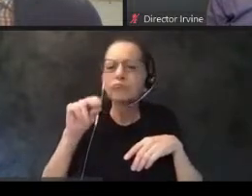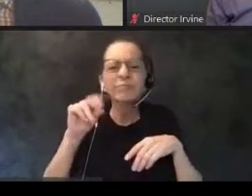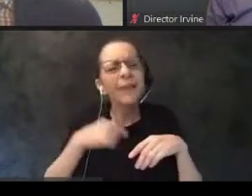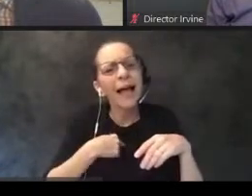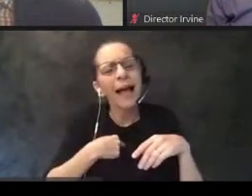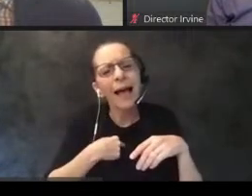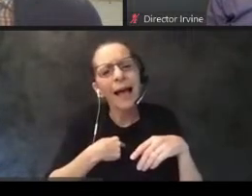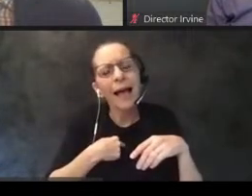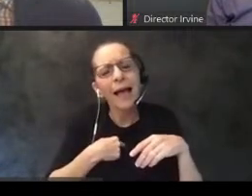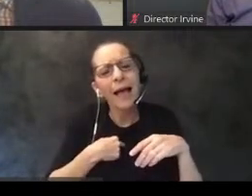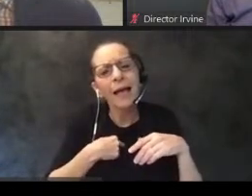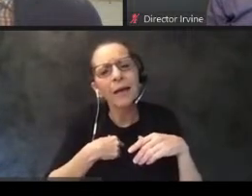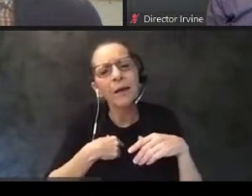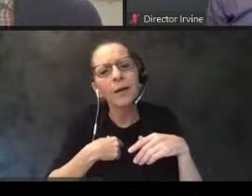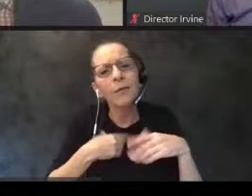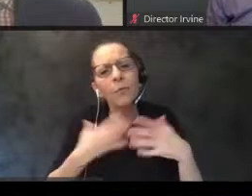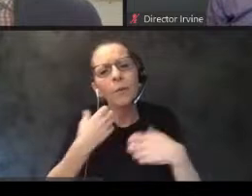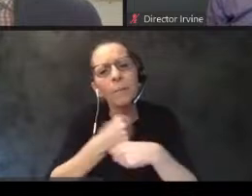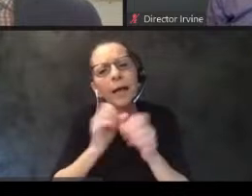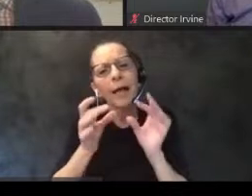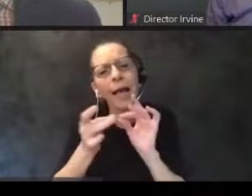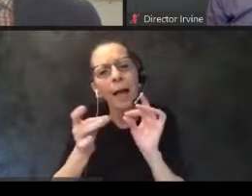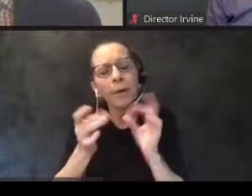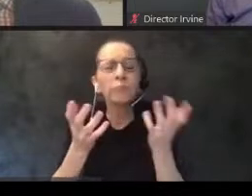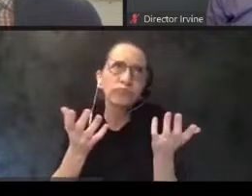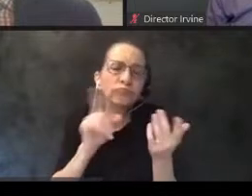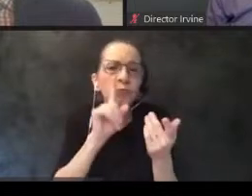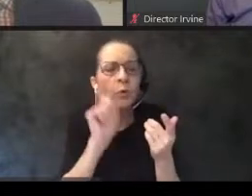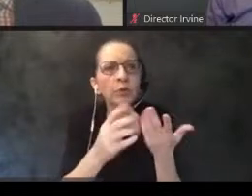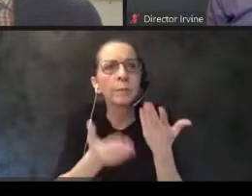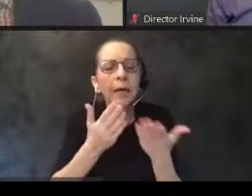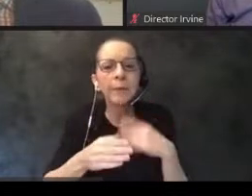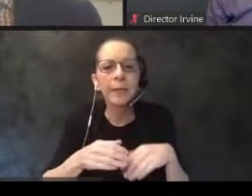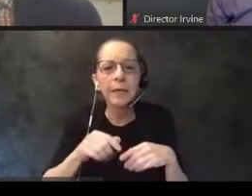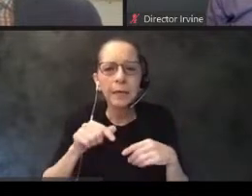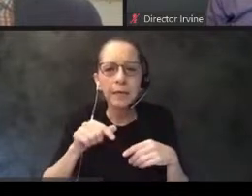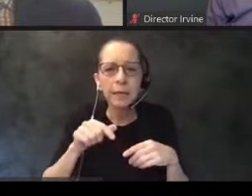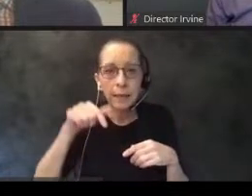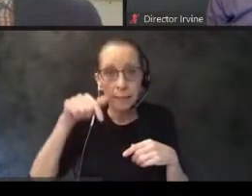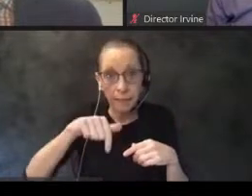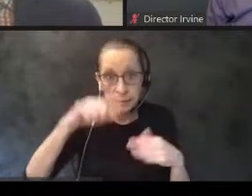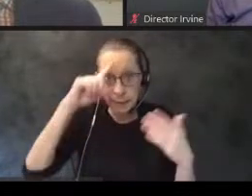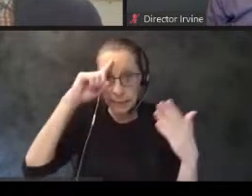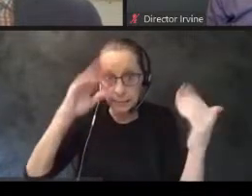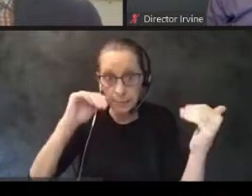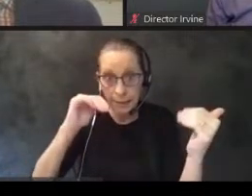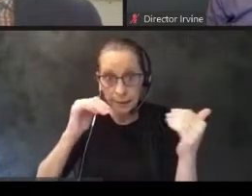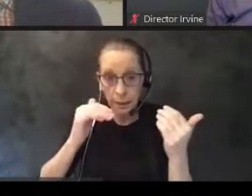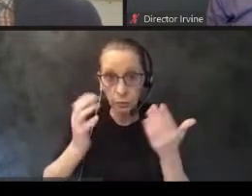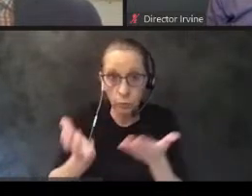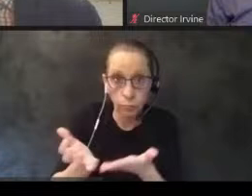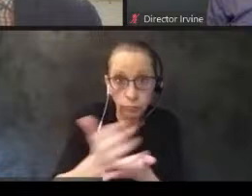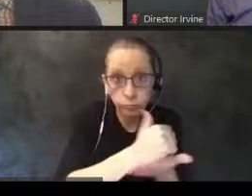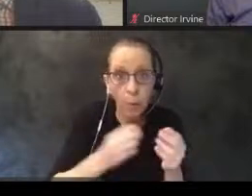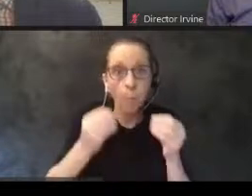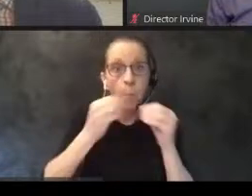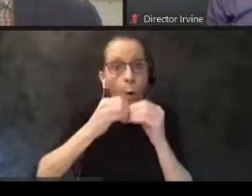The only comment I was gonna, or question maybe, is this is expected to bring in more revenue than